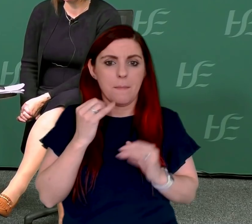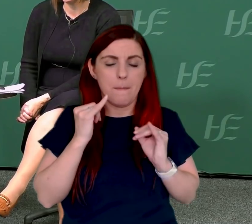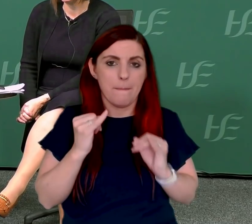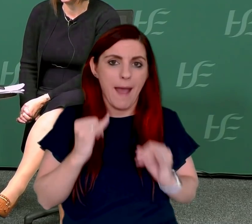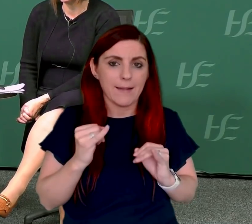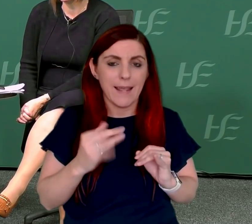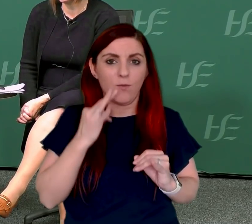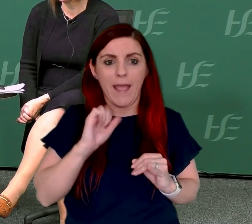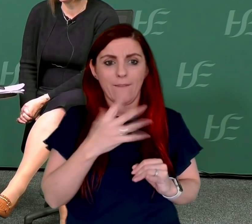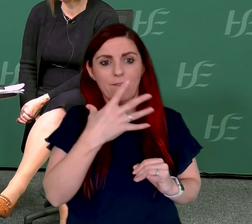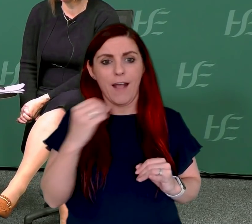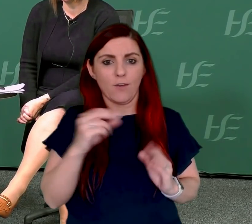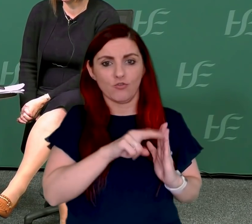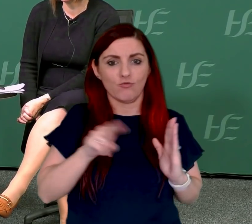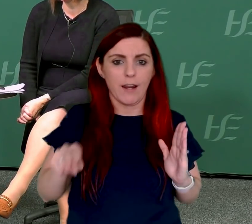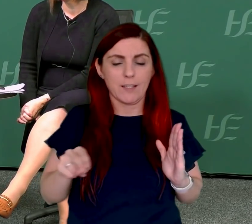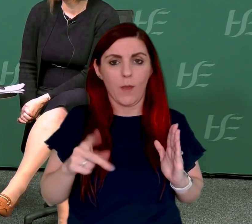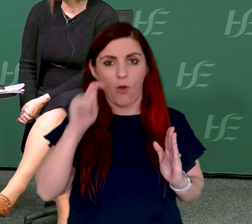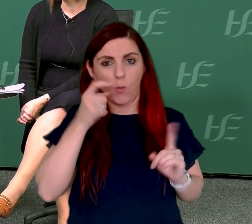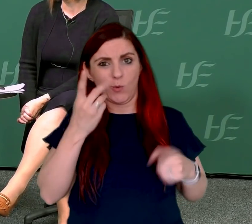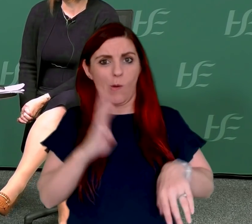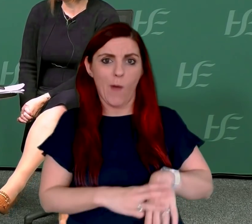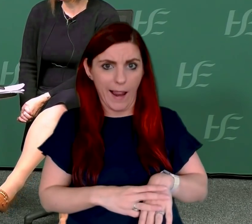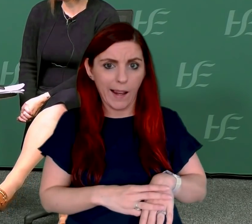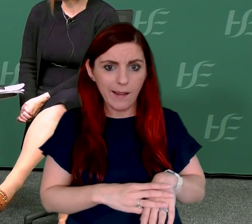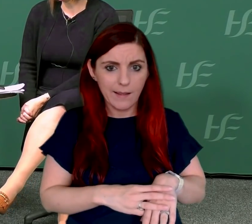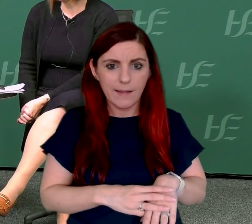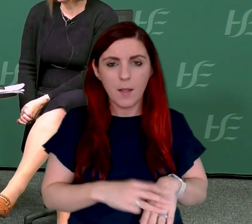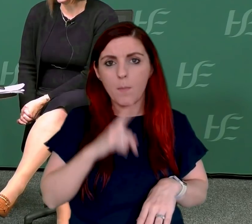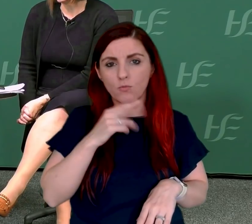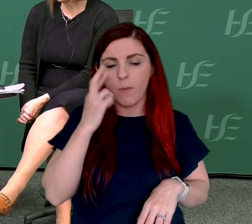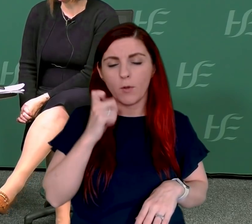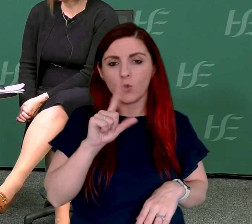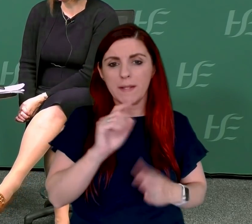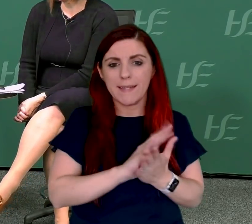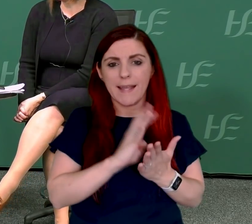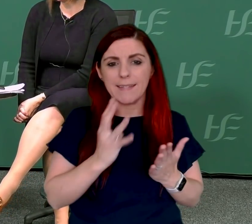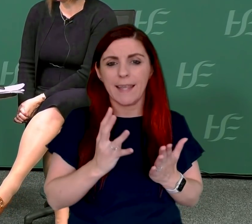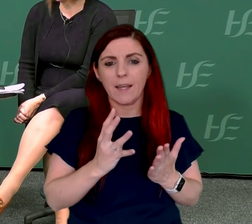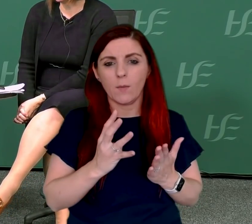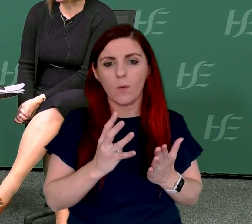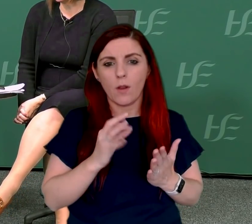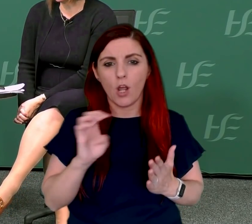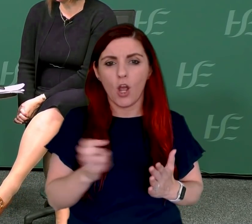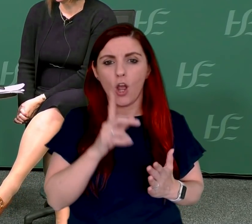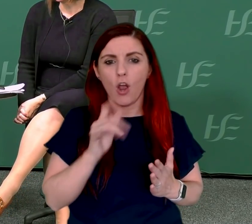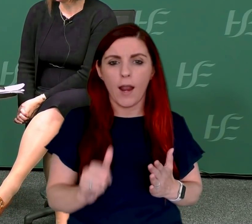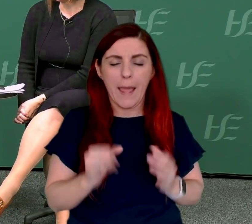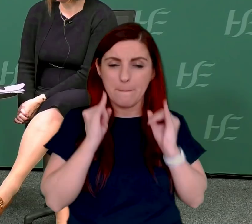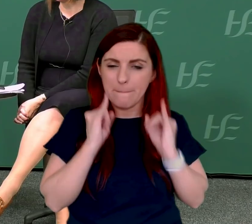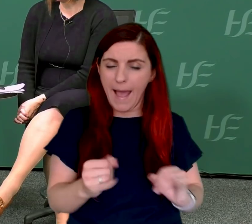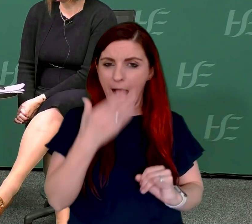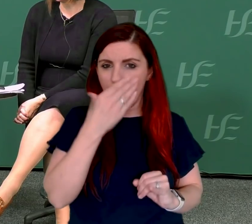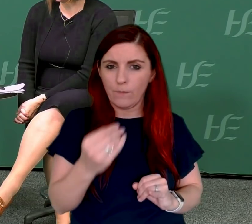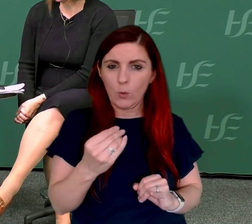doing very well compared to the 700 or whatever it would have been. Remember 2019, we were heading into an early and bad flu season at this time. So